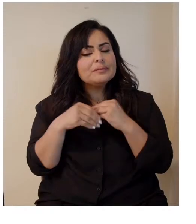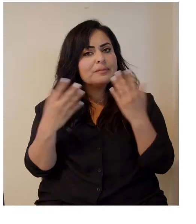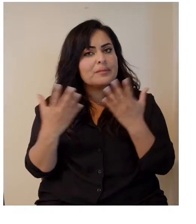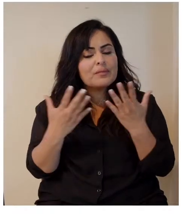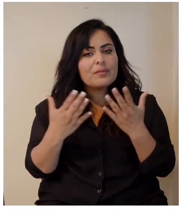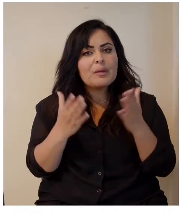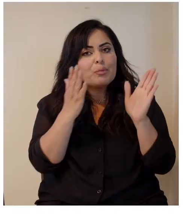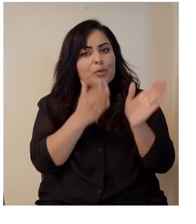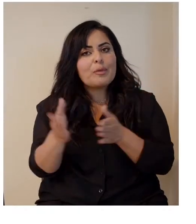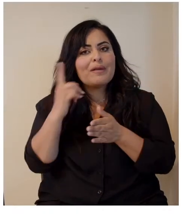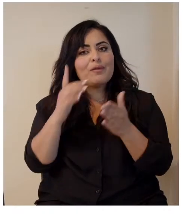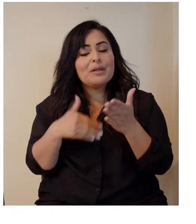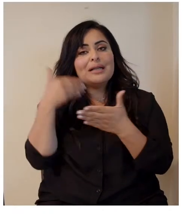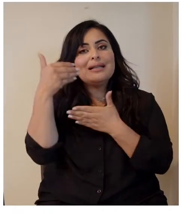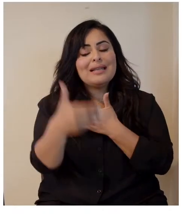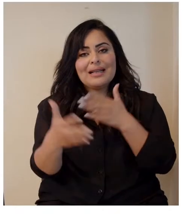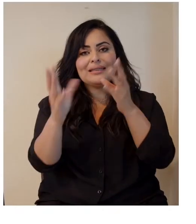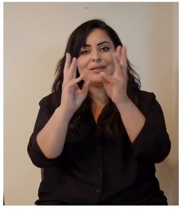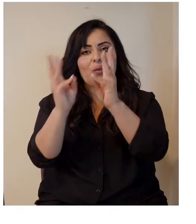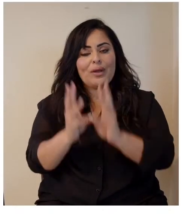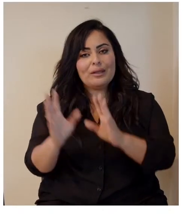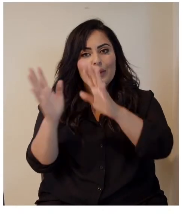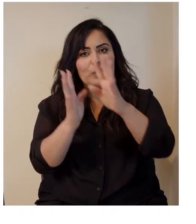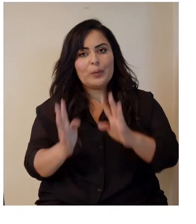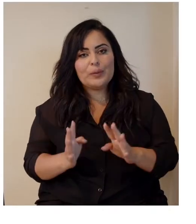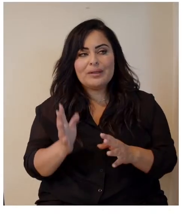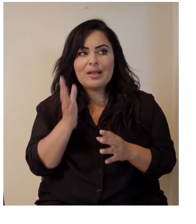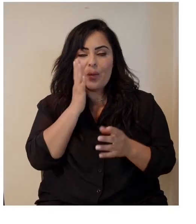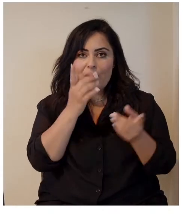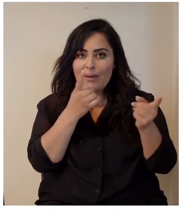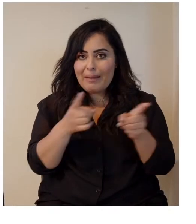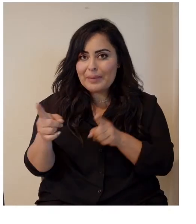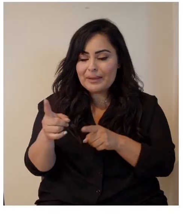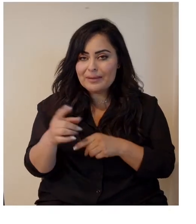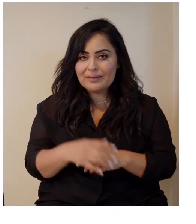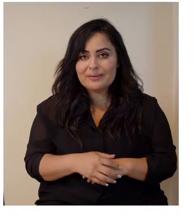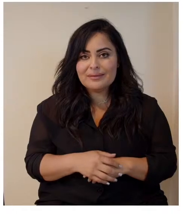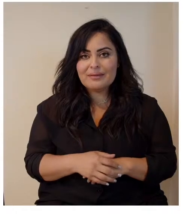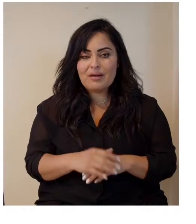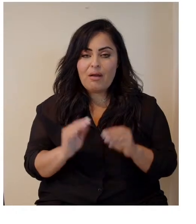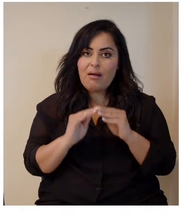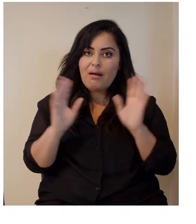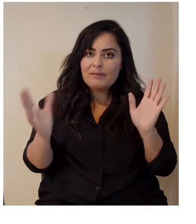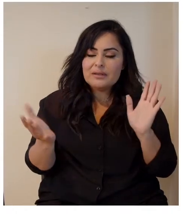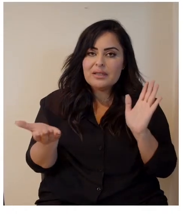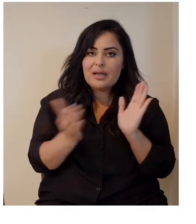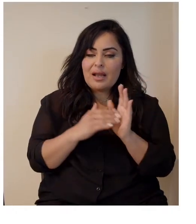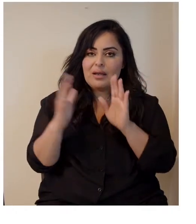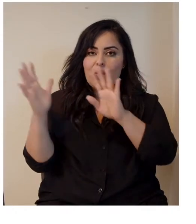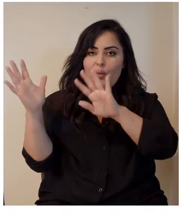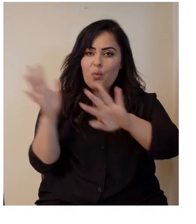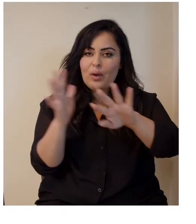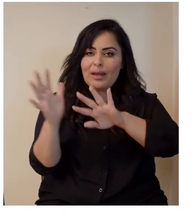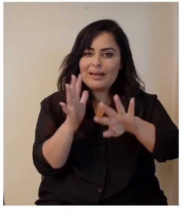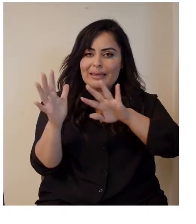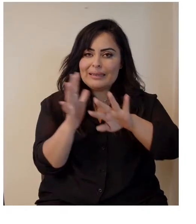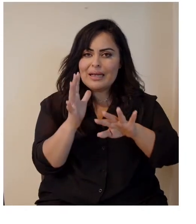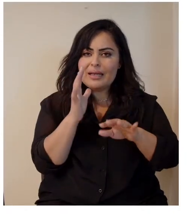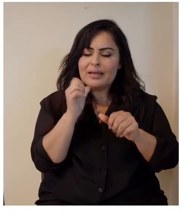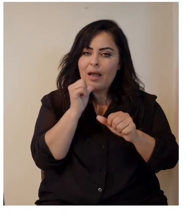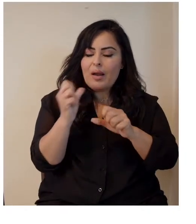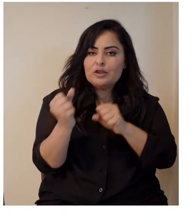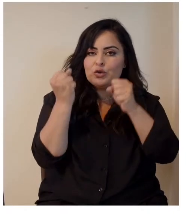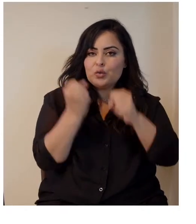preparing for the next weather incoming weather event that we have coming. It's obviously another wind event, but it's not as strong as the one we experienced